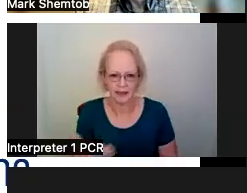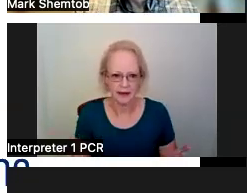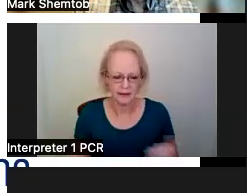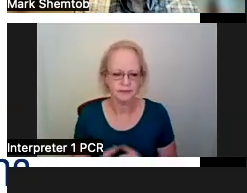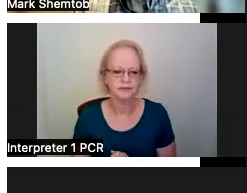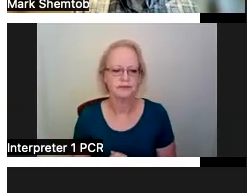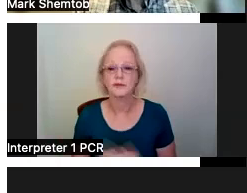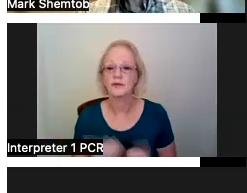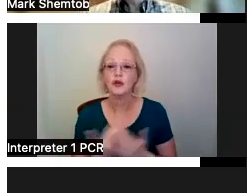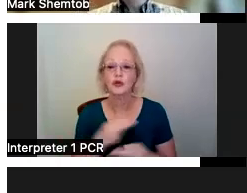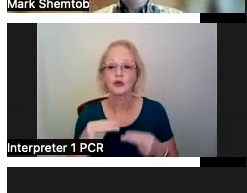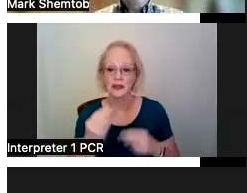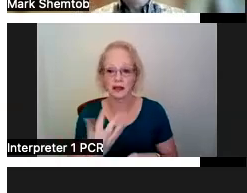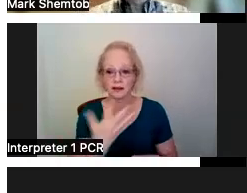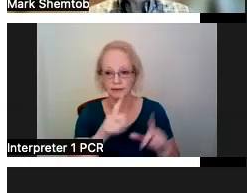New slide.